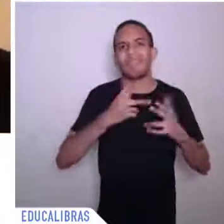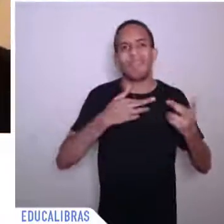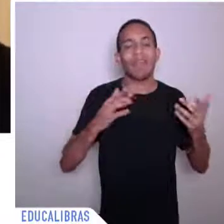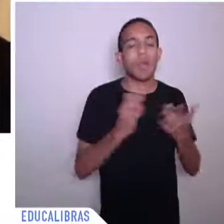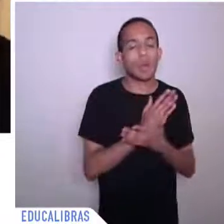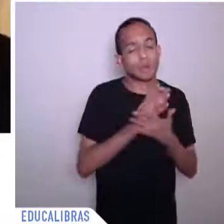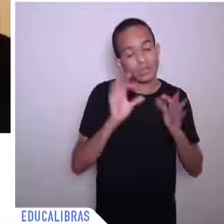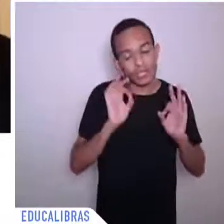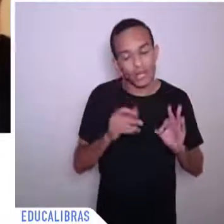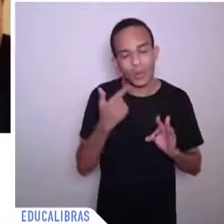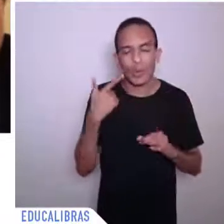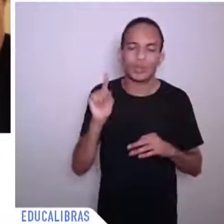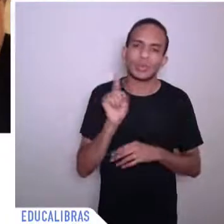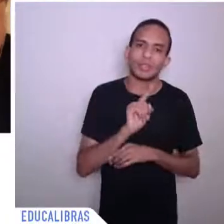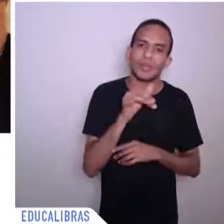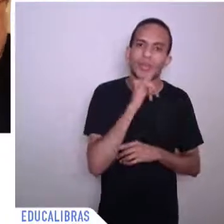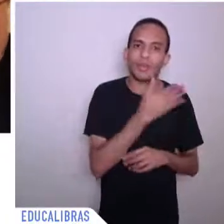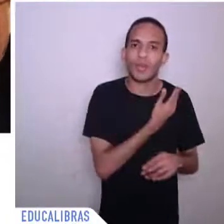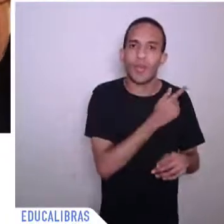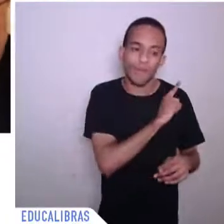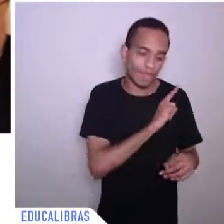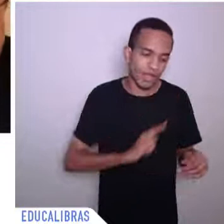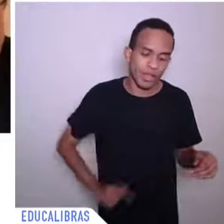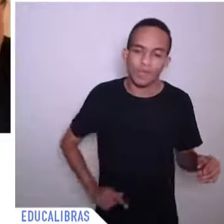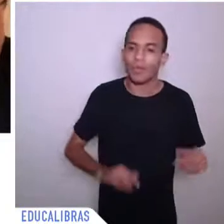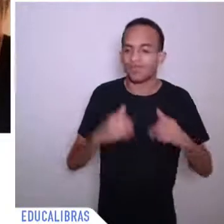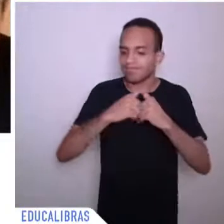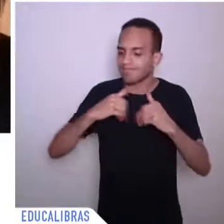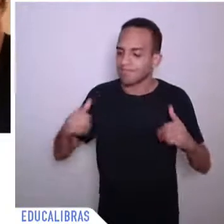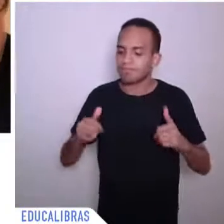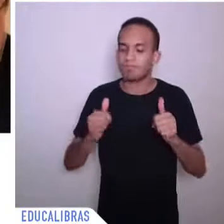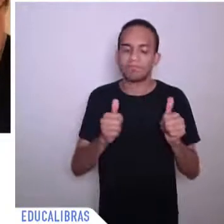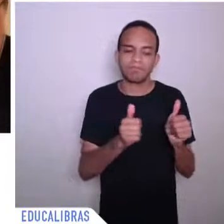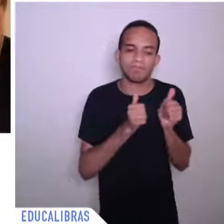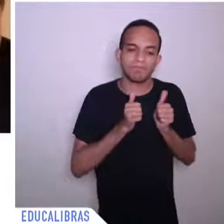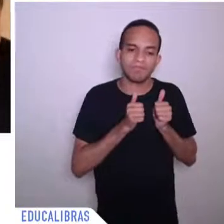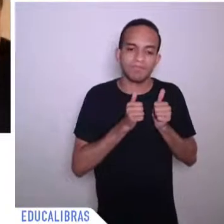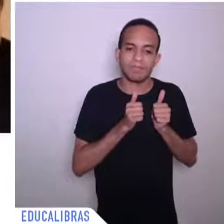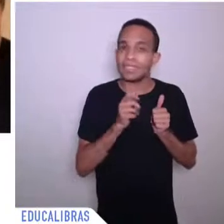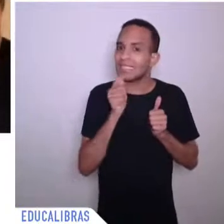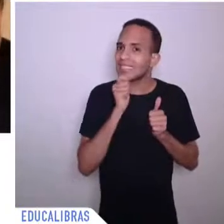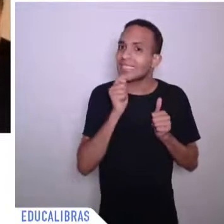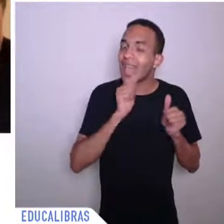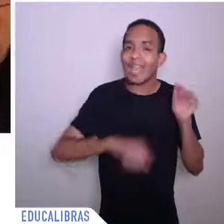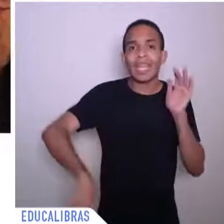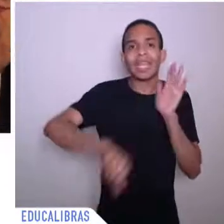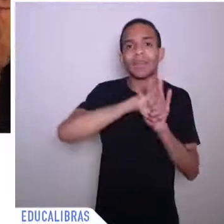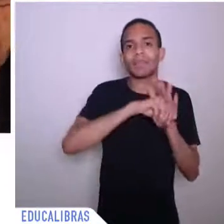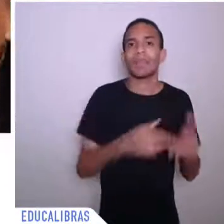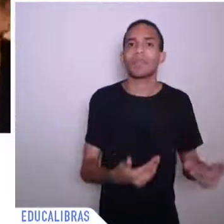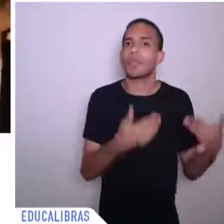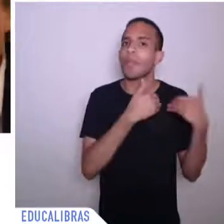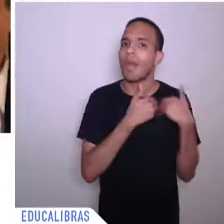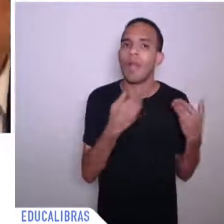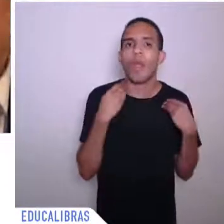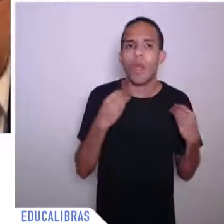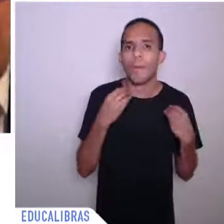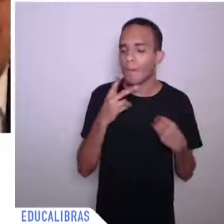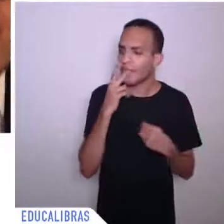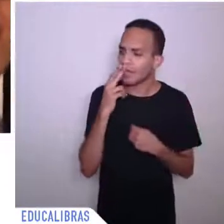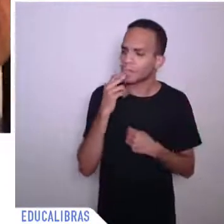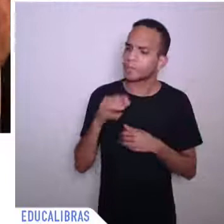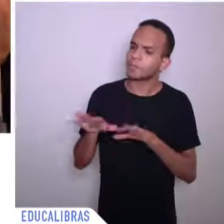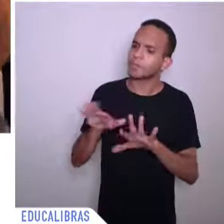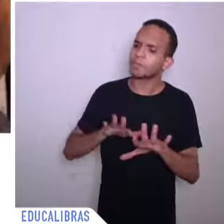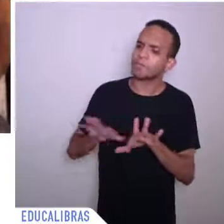checked every time an action is taken. And the governors are being attacked, and they